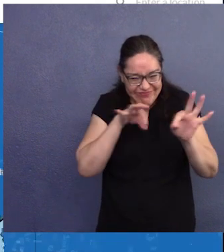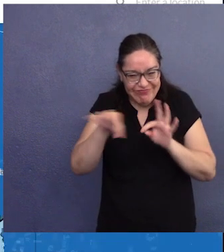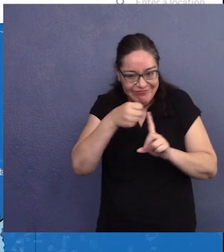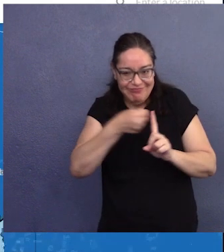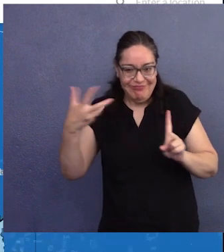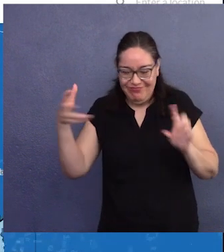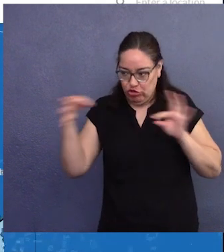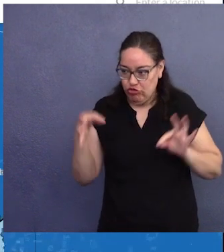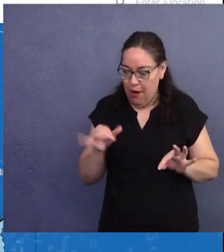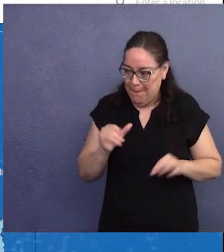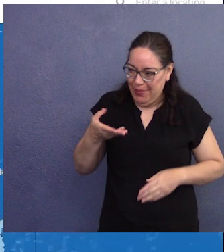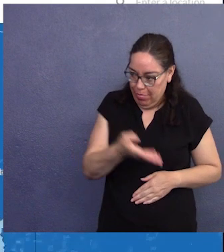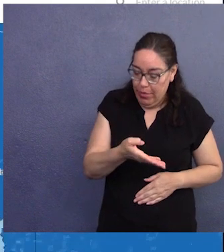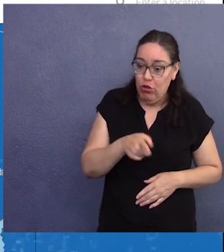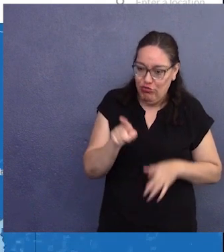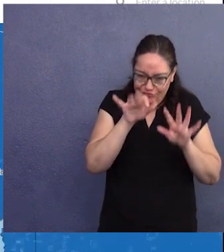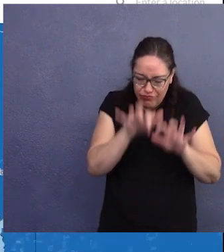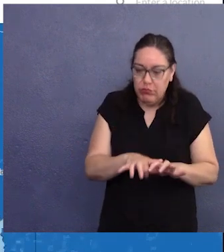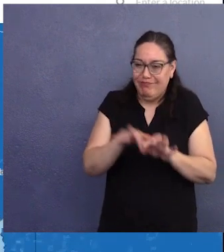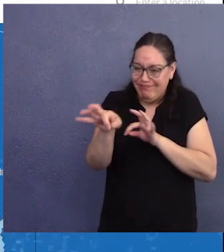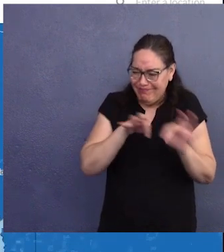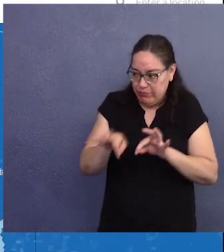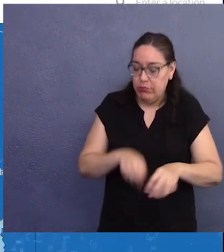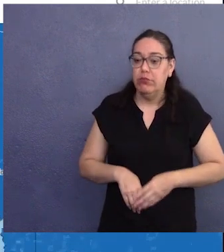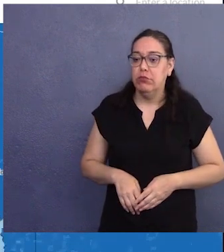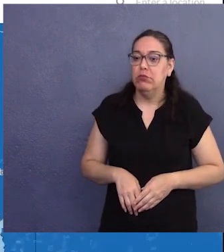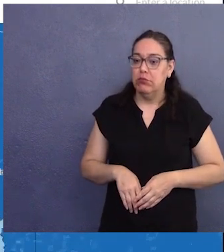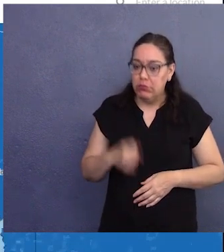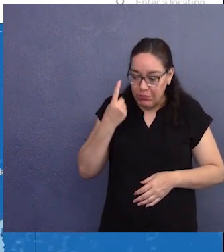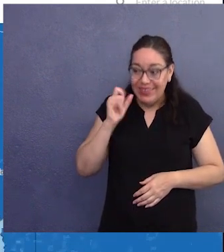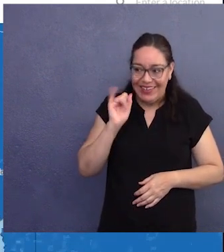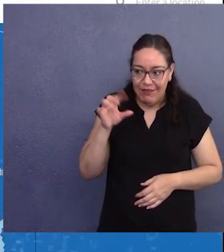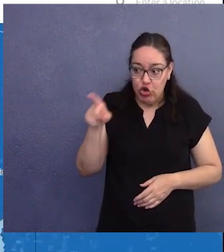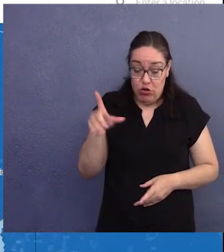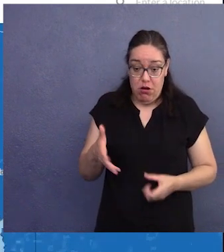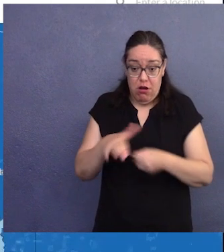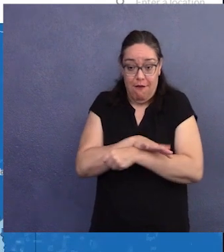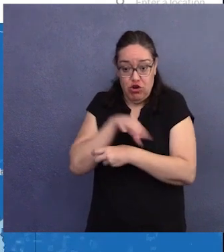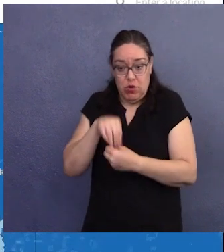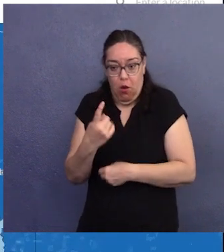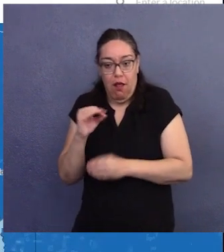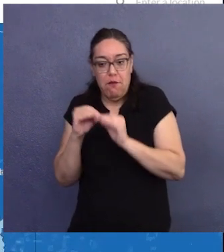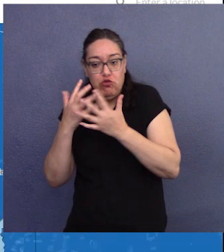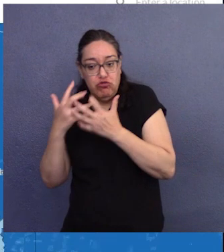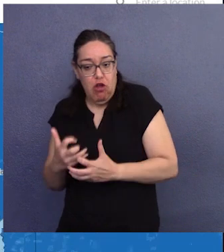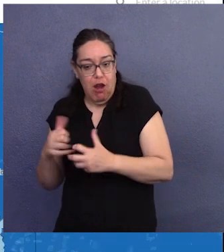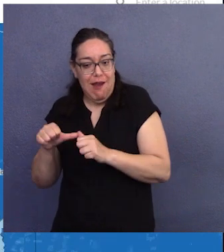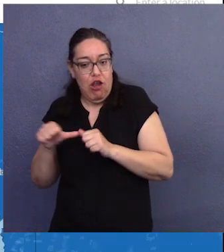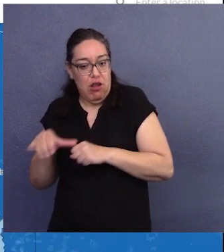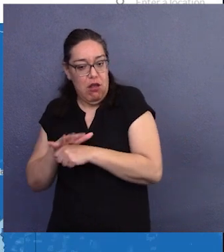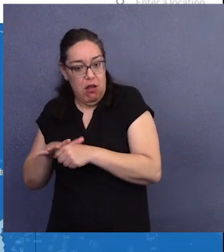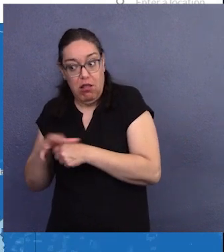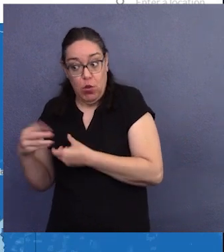right? You know, as long as you are covering one of the darker areas, I think that